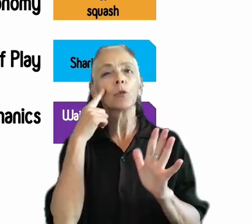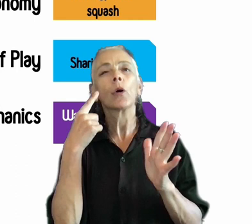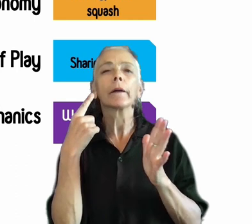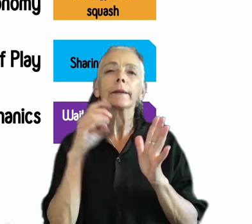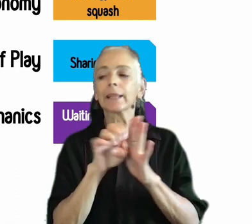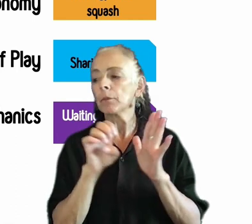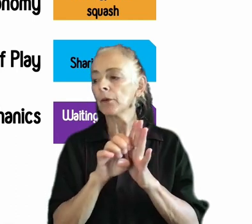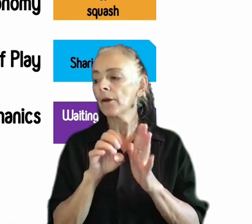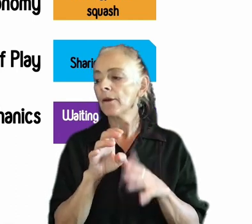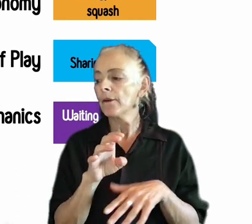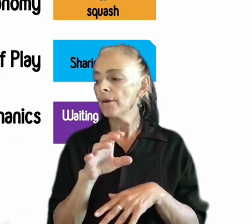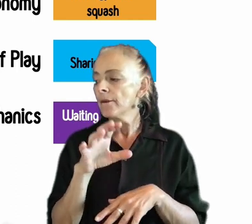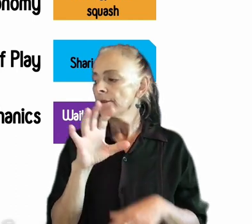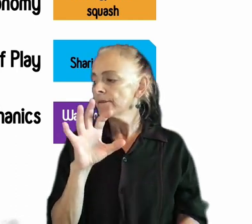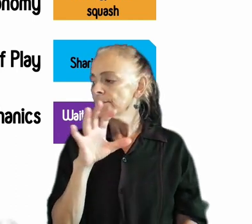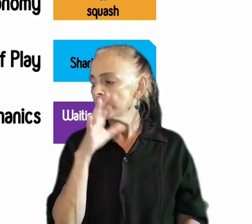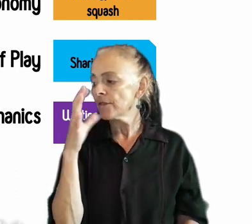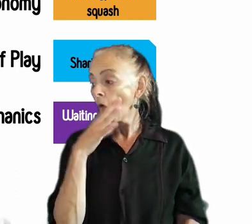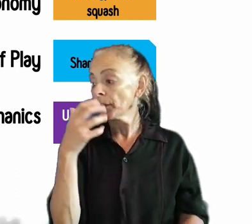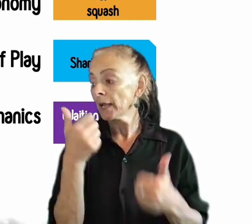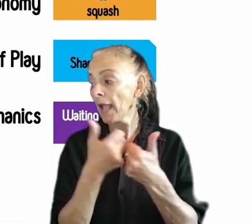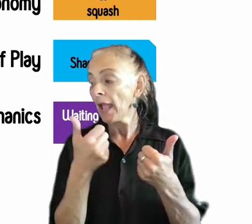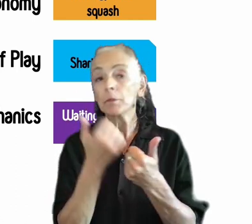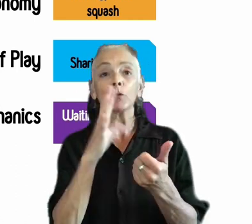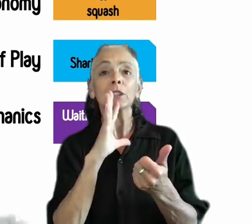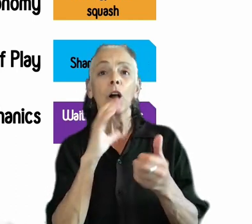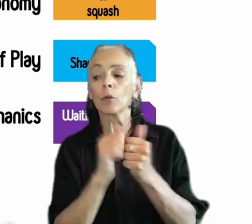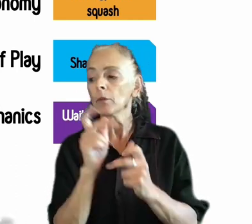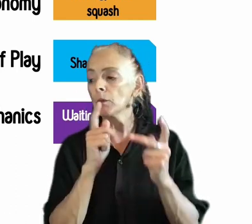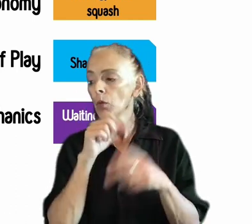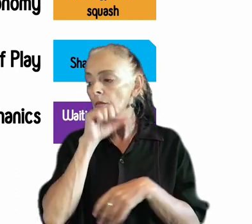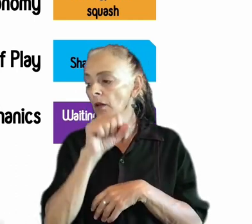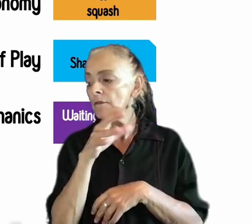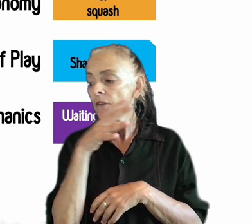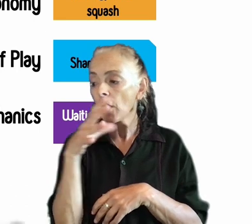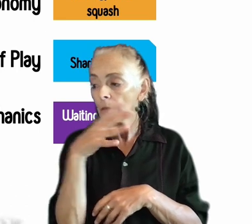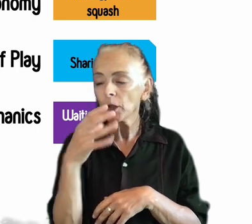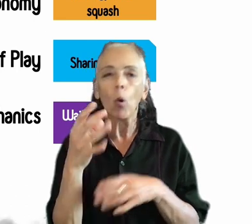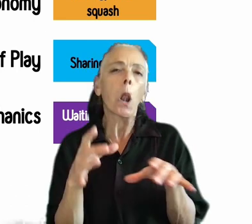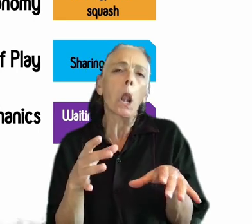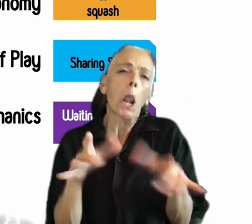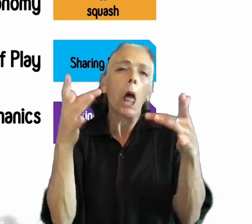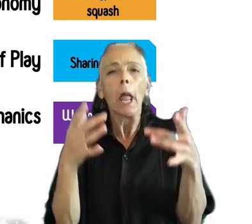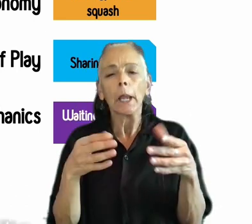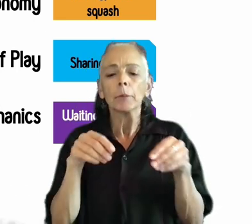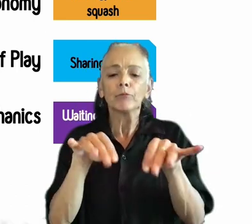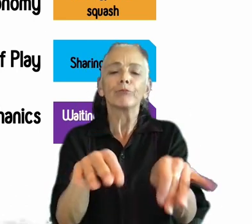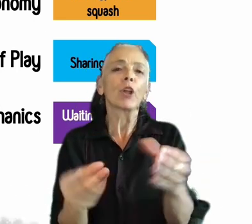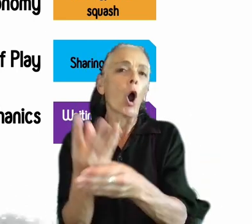game if we had talked to people who love farming or you know some light uh gardening like growing